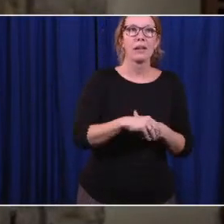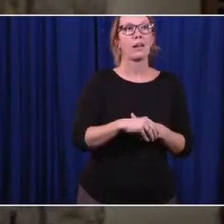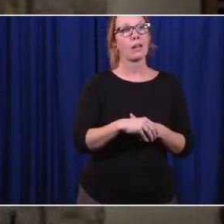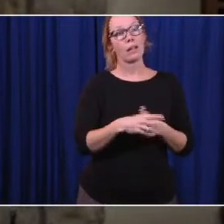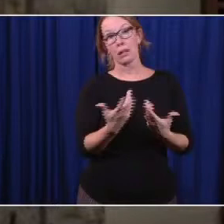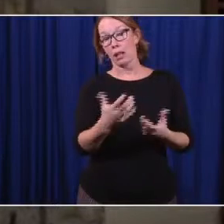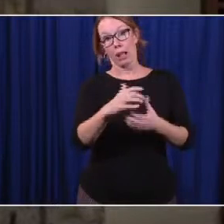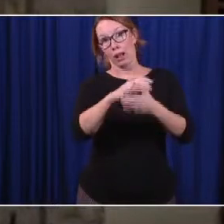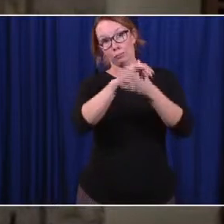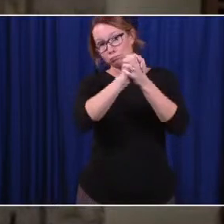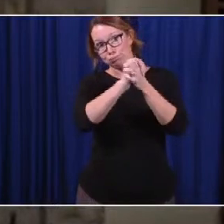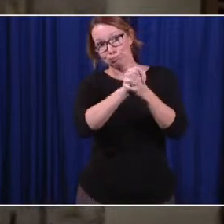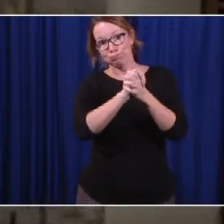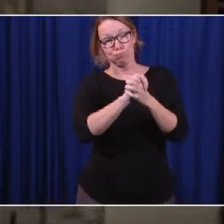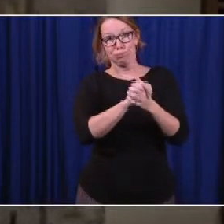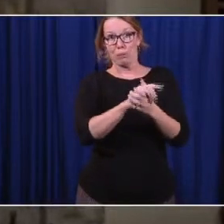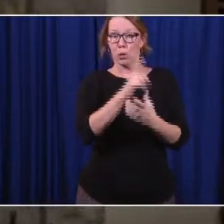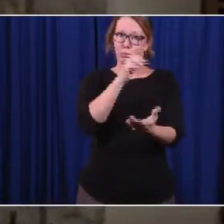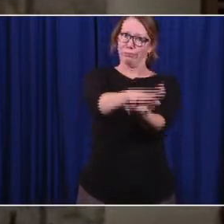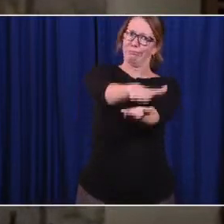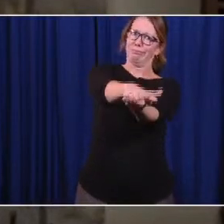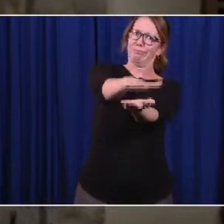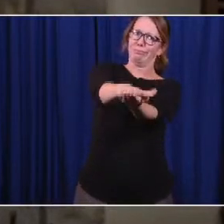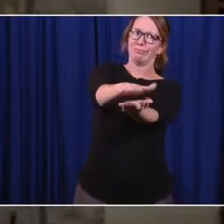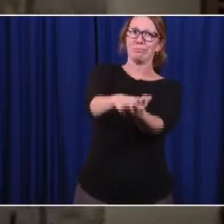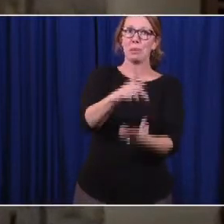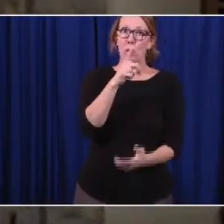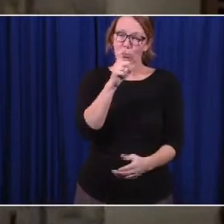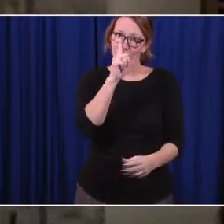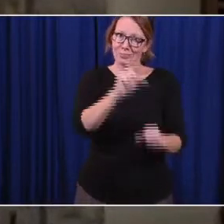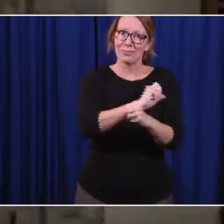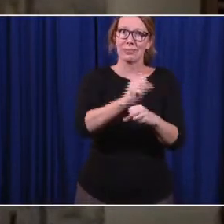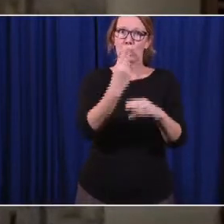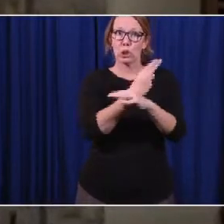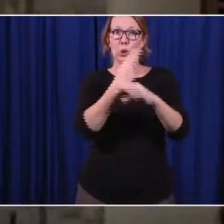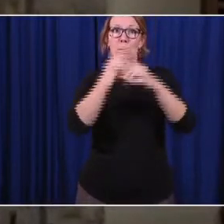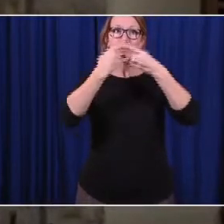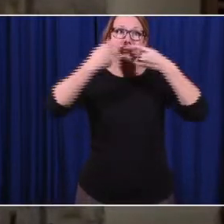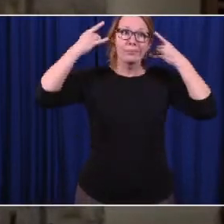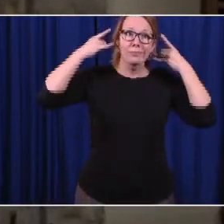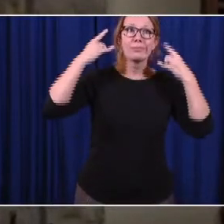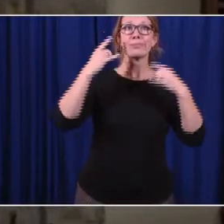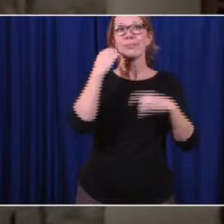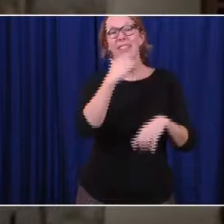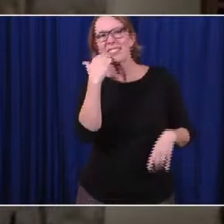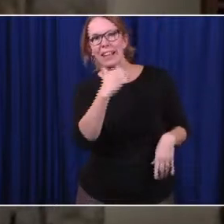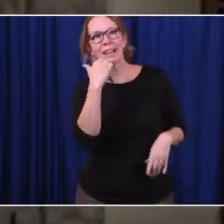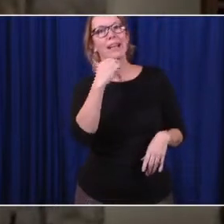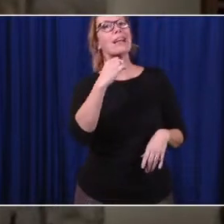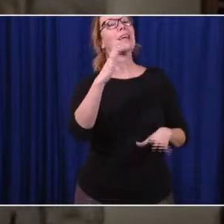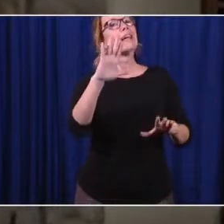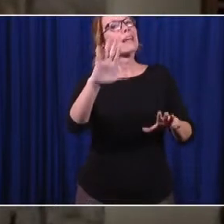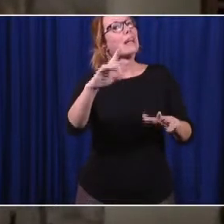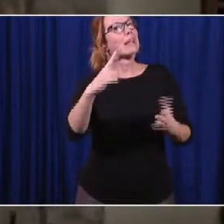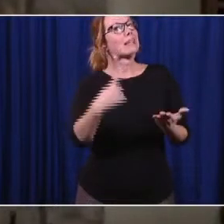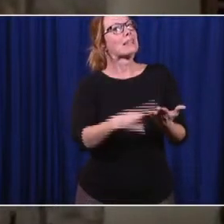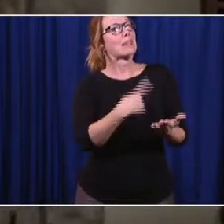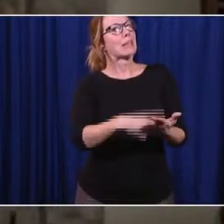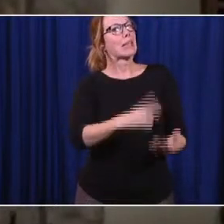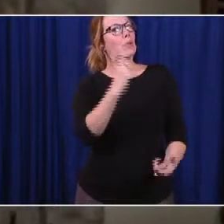Congratulations to all our young people who are doing that. We're seeing the teachers do that. But then sometimes, we're seeing that guard come